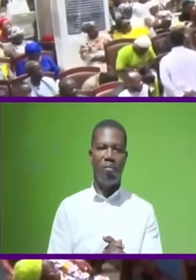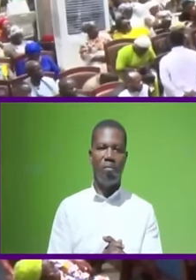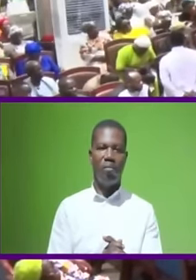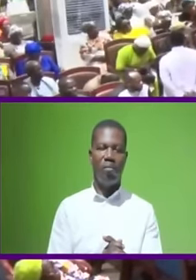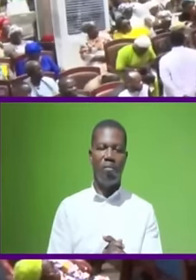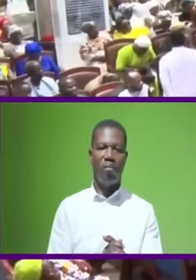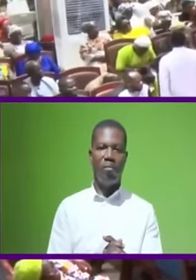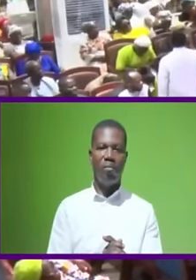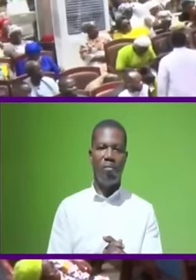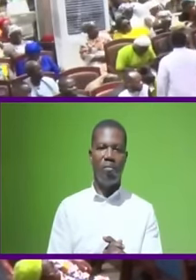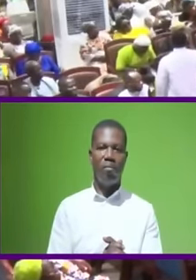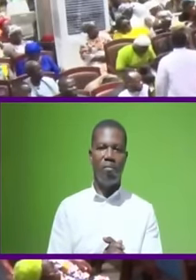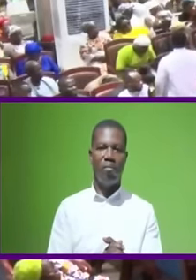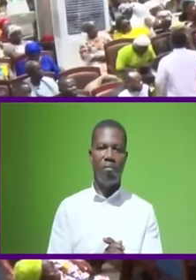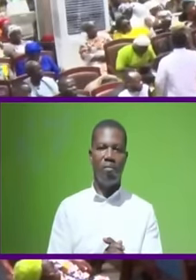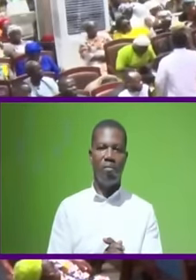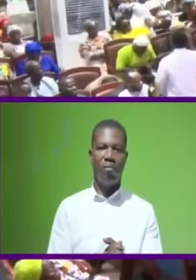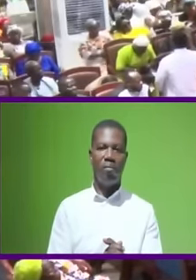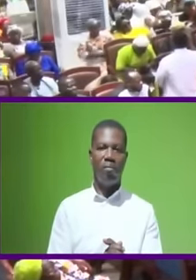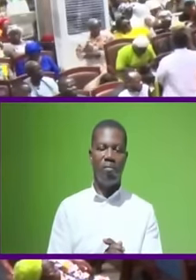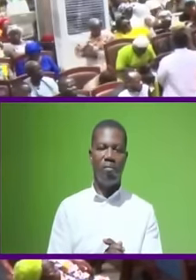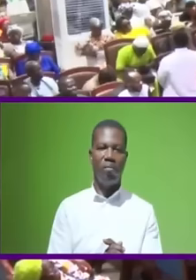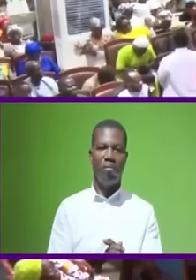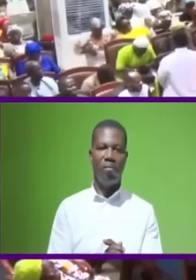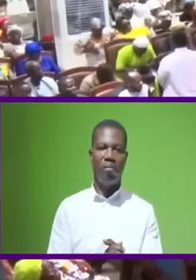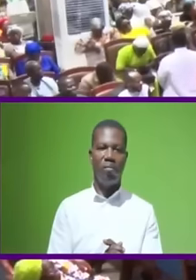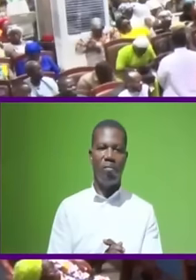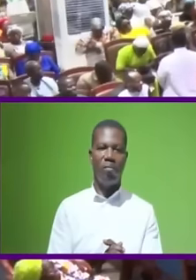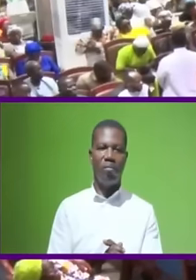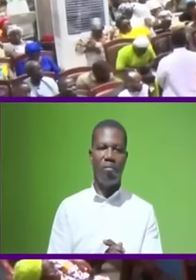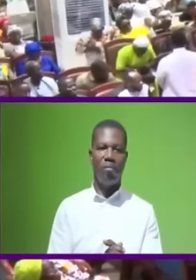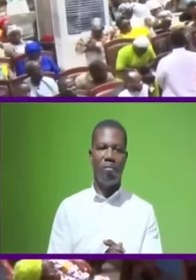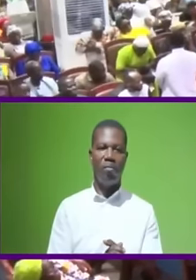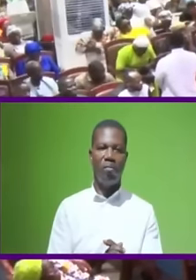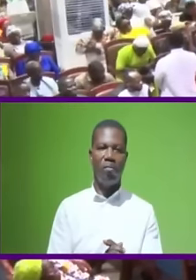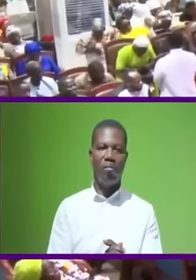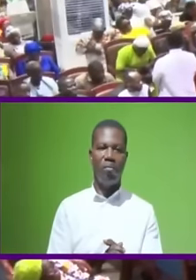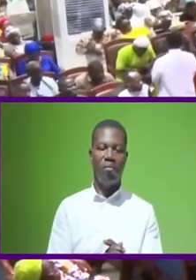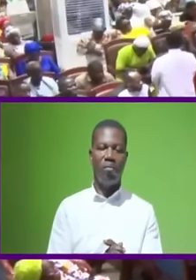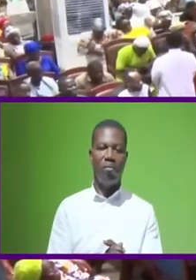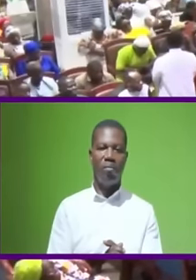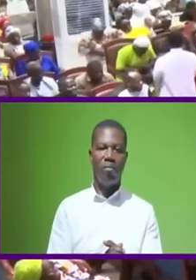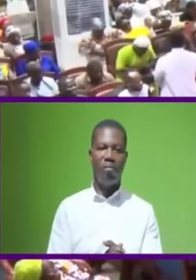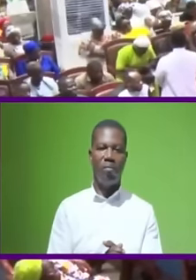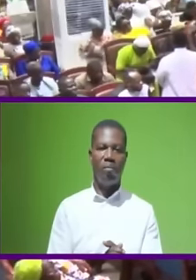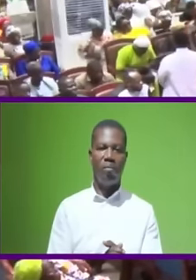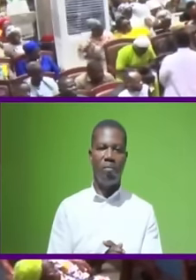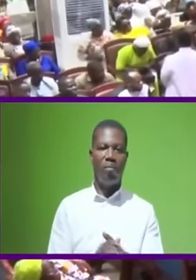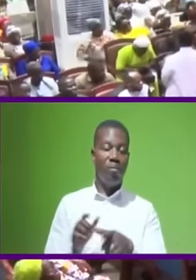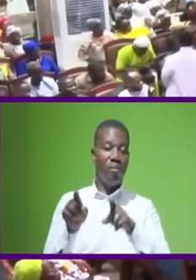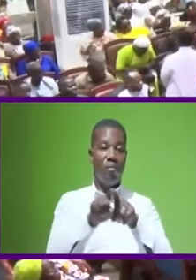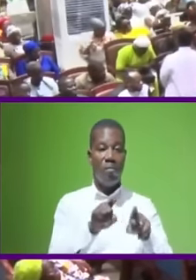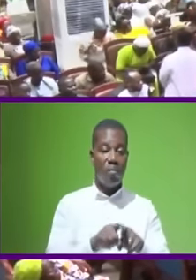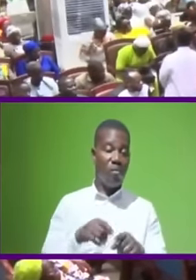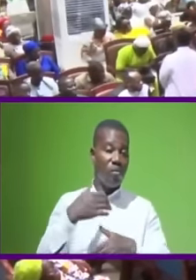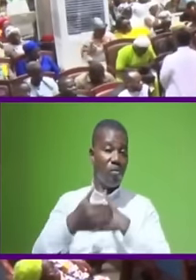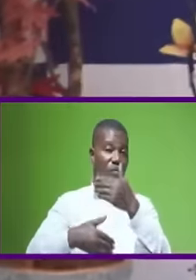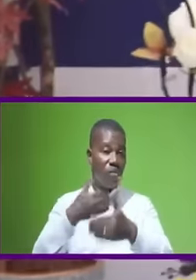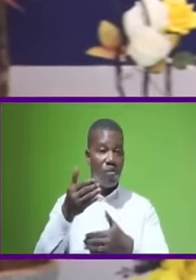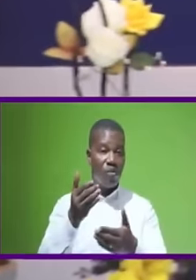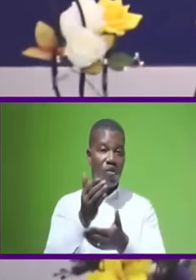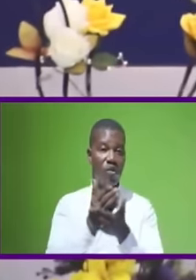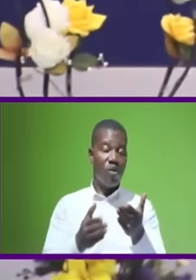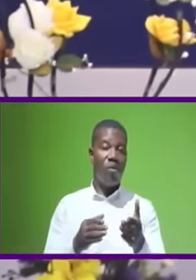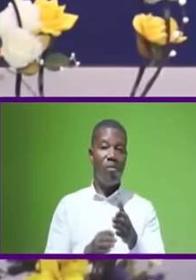you'll be able to get his connection or his card from the money. Said the attack was who are branches, Beno. That's a or